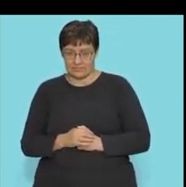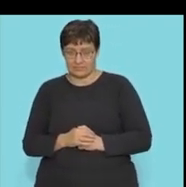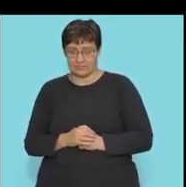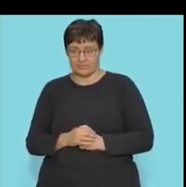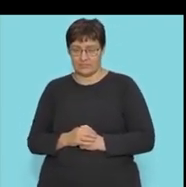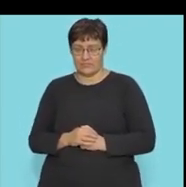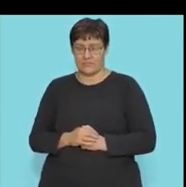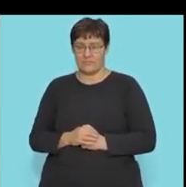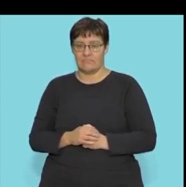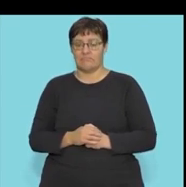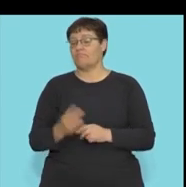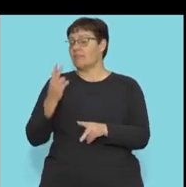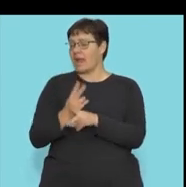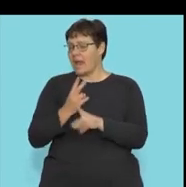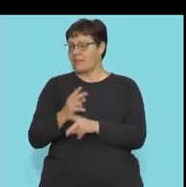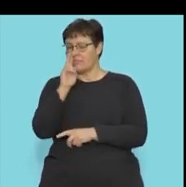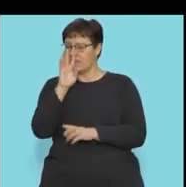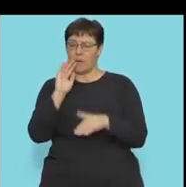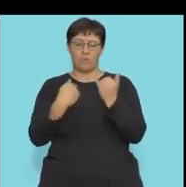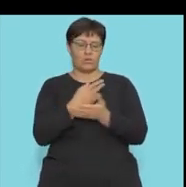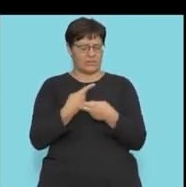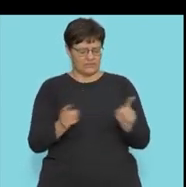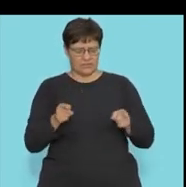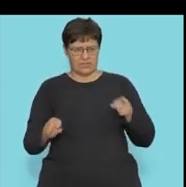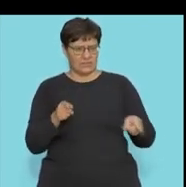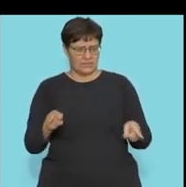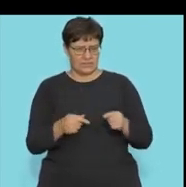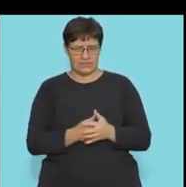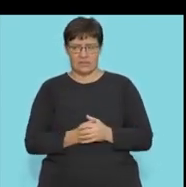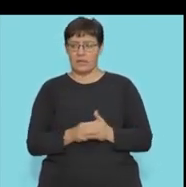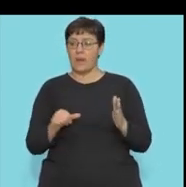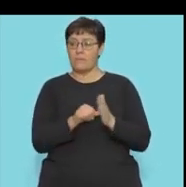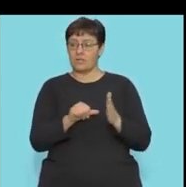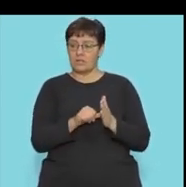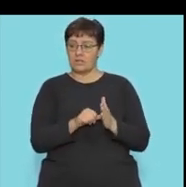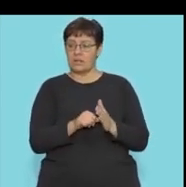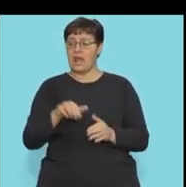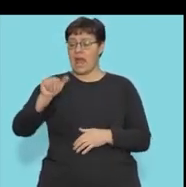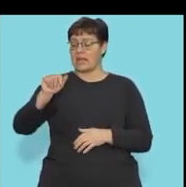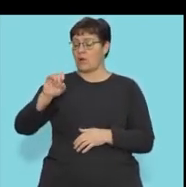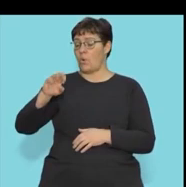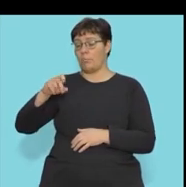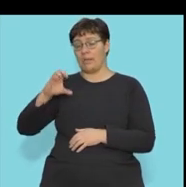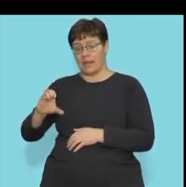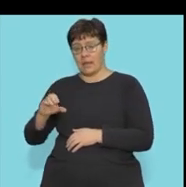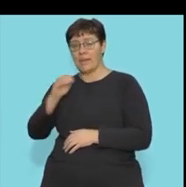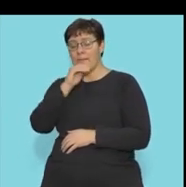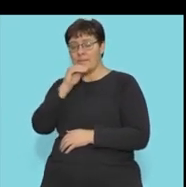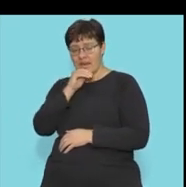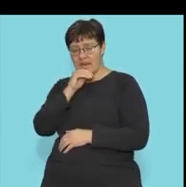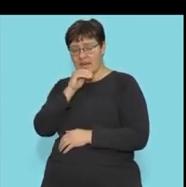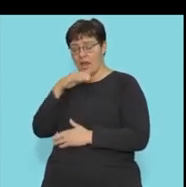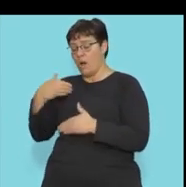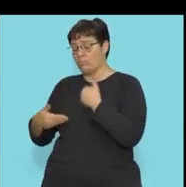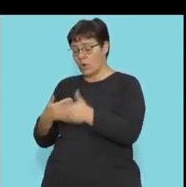of oxygen. So again, let's see how that process is different. The key terms is that anaerobic respiration refers to